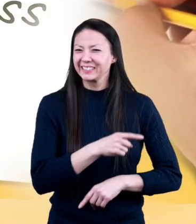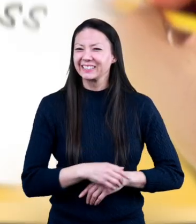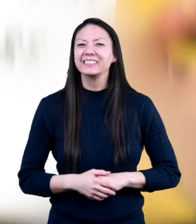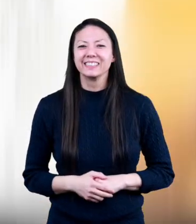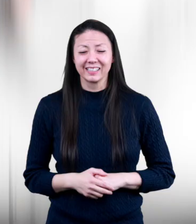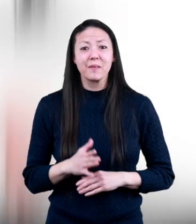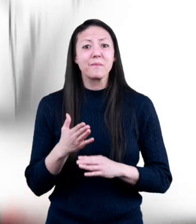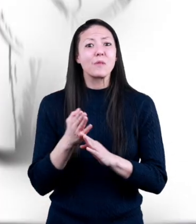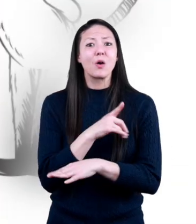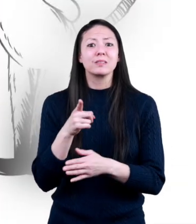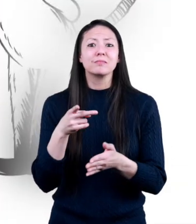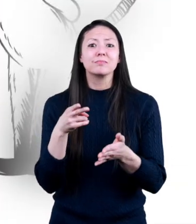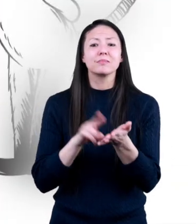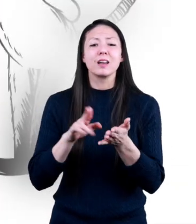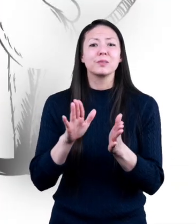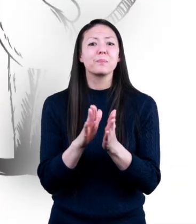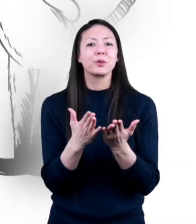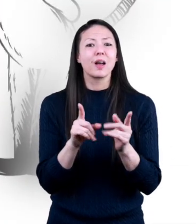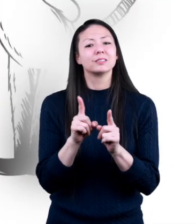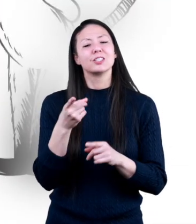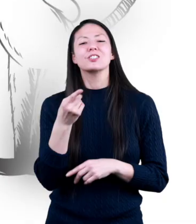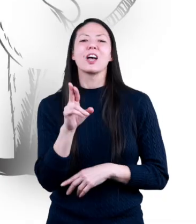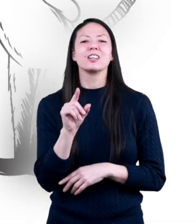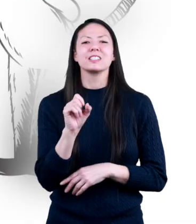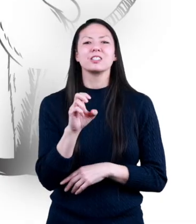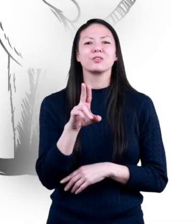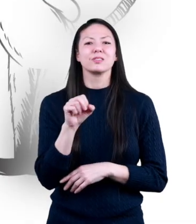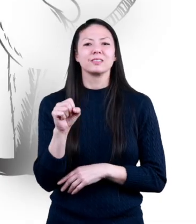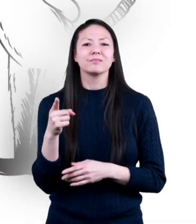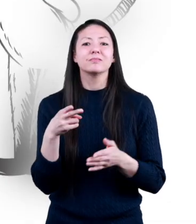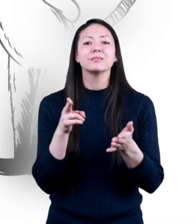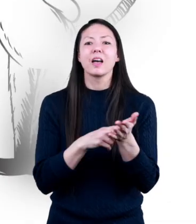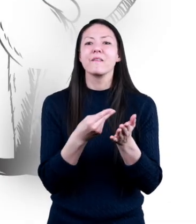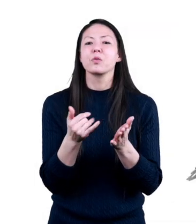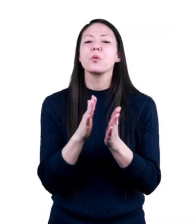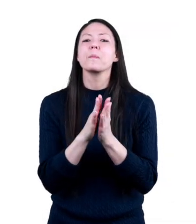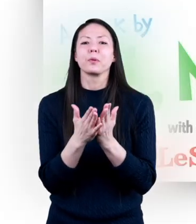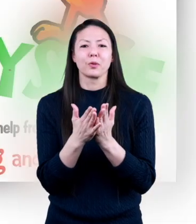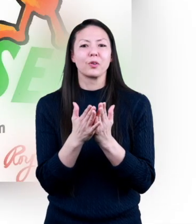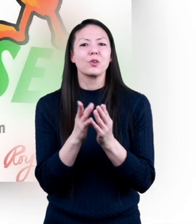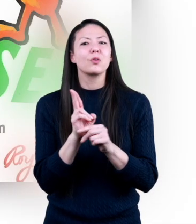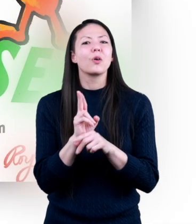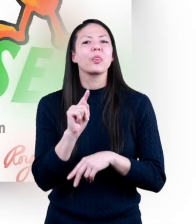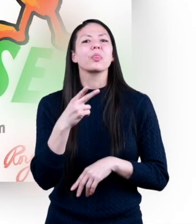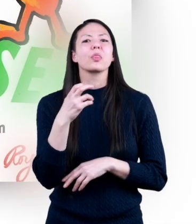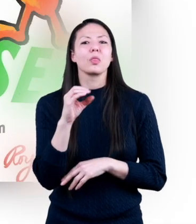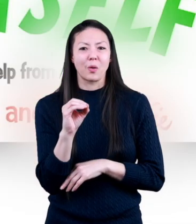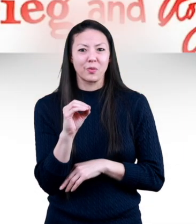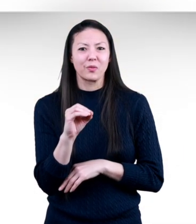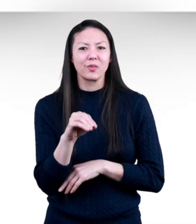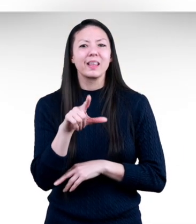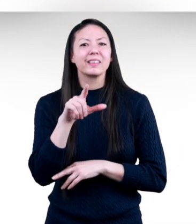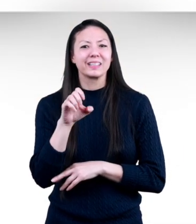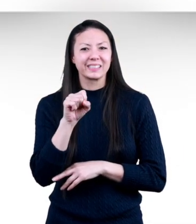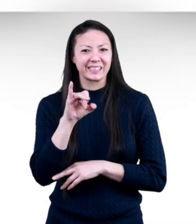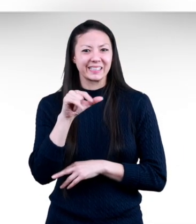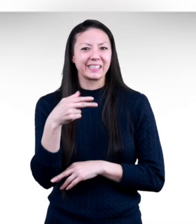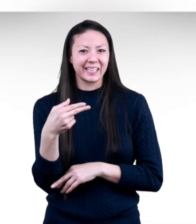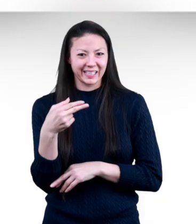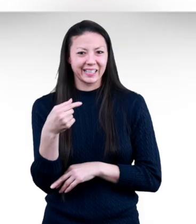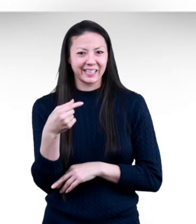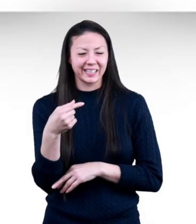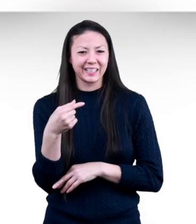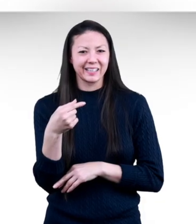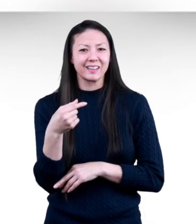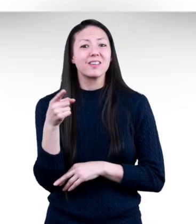right. Before he signed his books as Dr. Seuss, he signed a few of his books using the name Theo